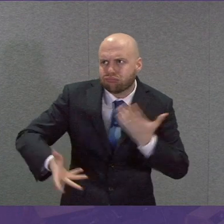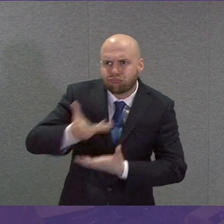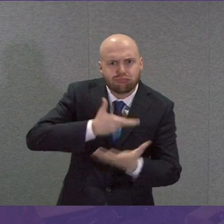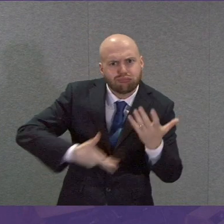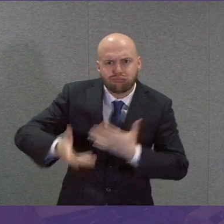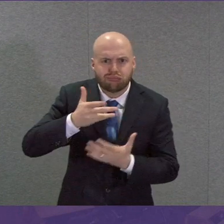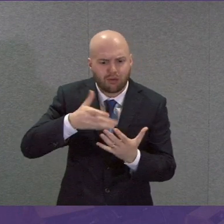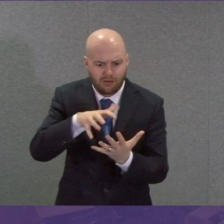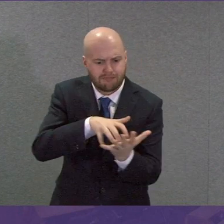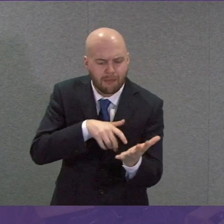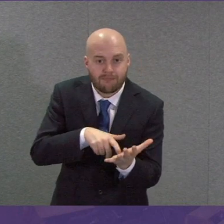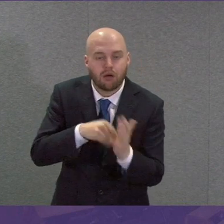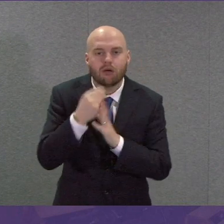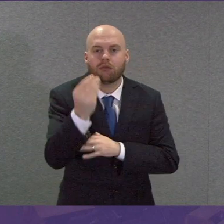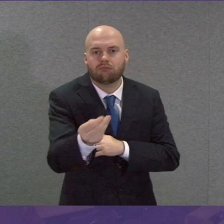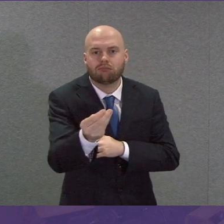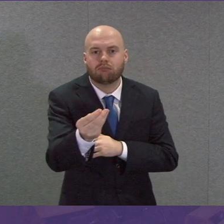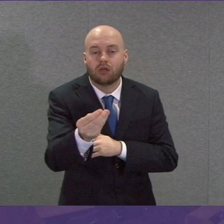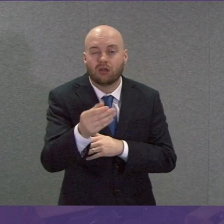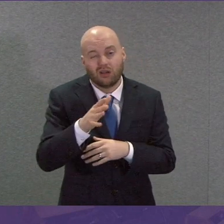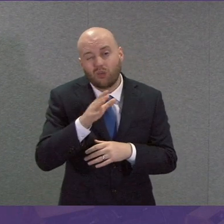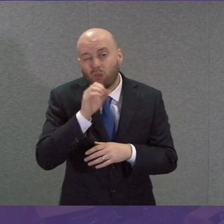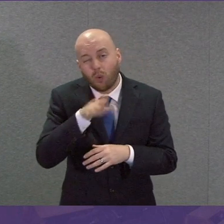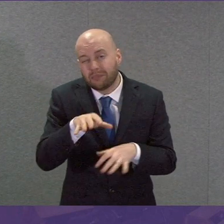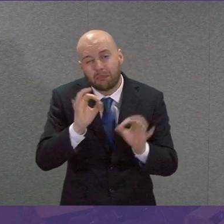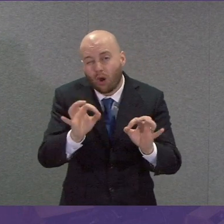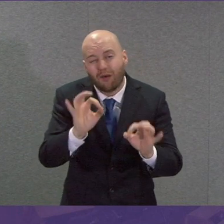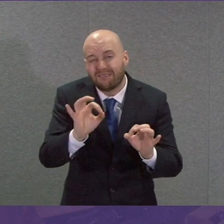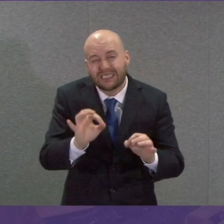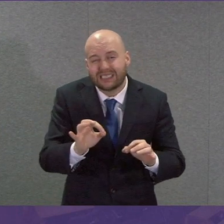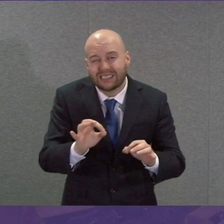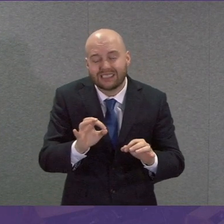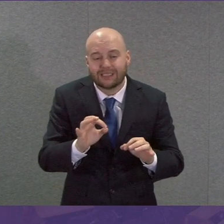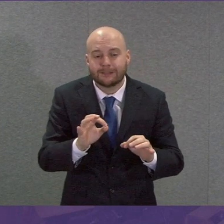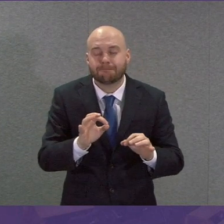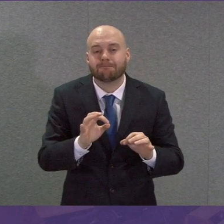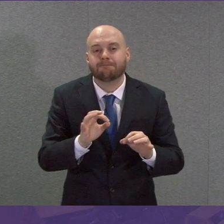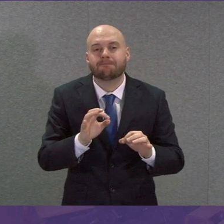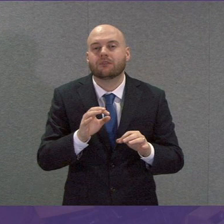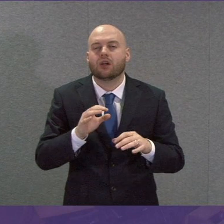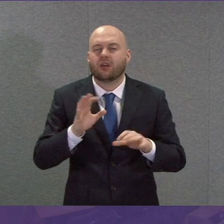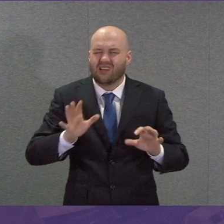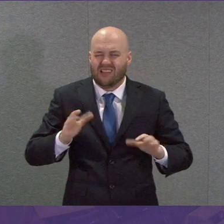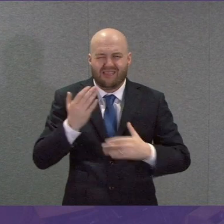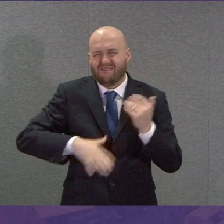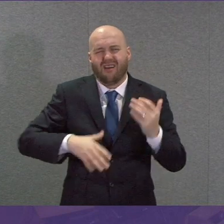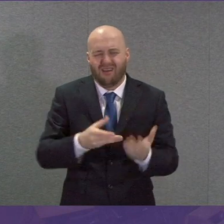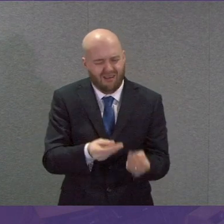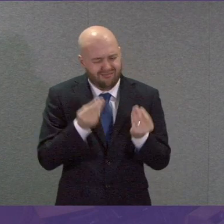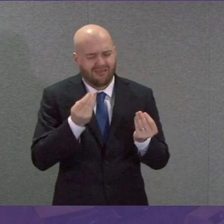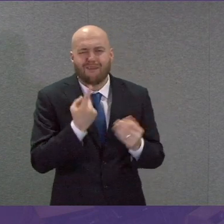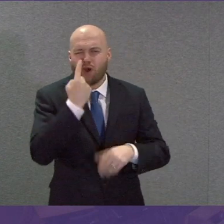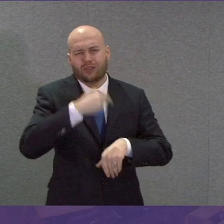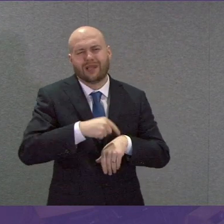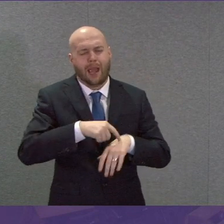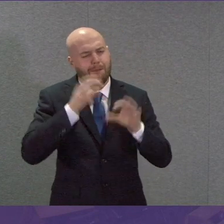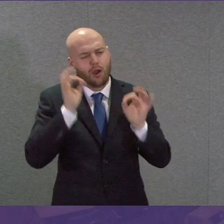not be perfect. No bill that this chamber has ever received has been perfect. But it is absolutely essential we do it